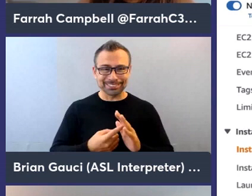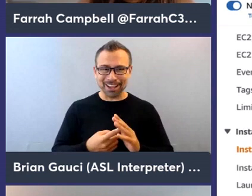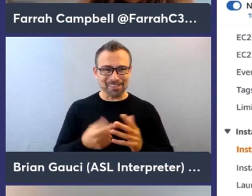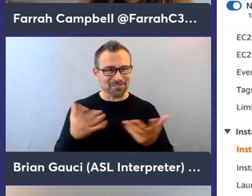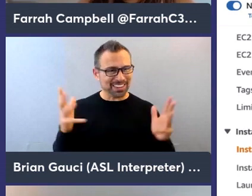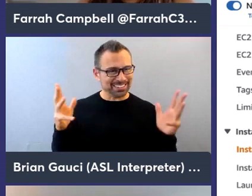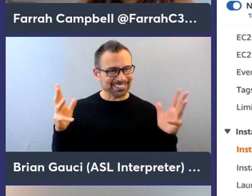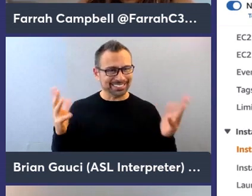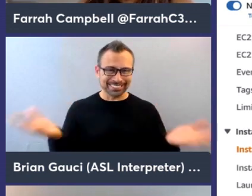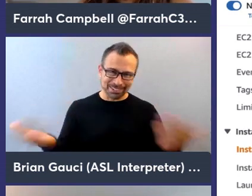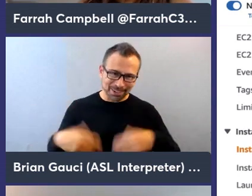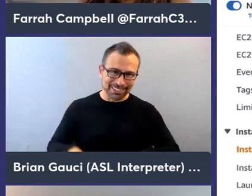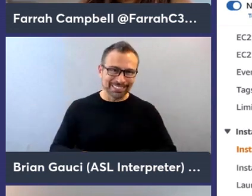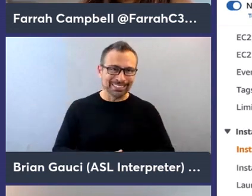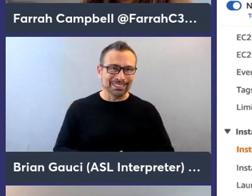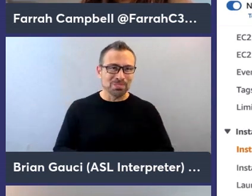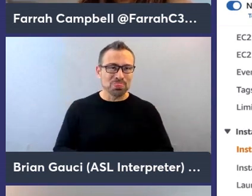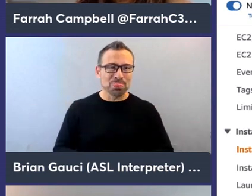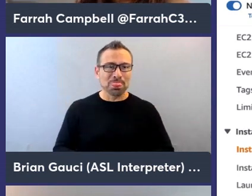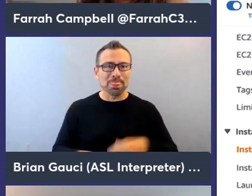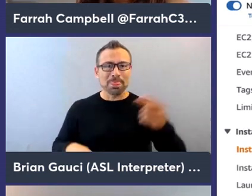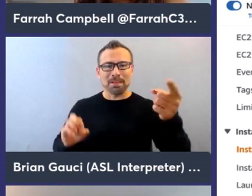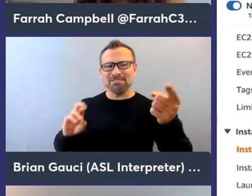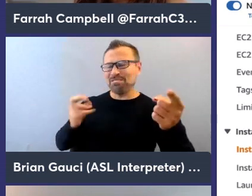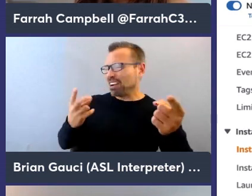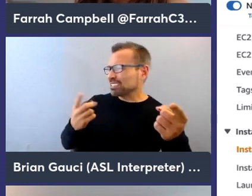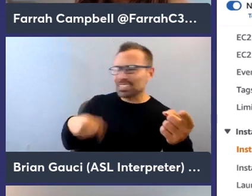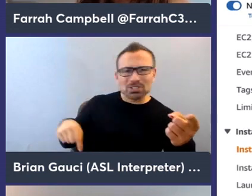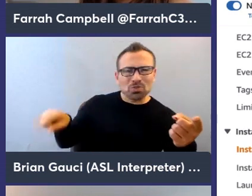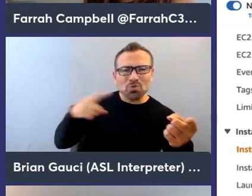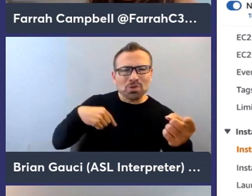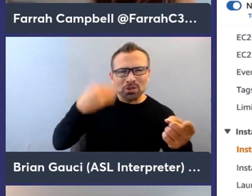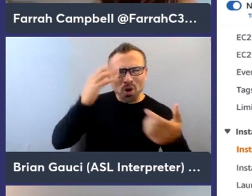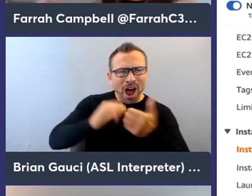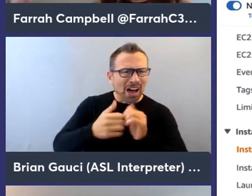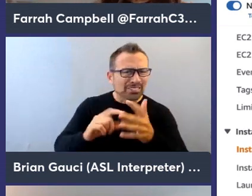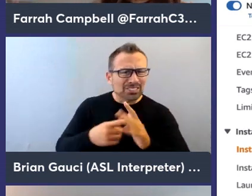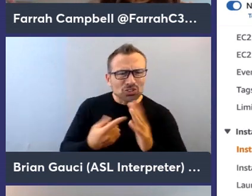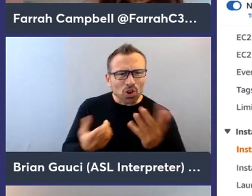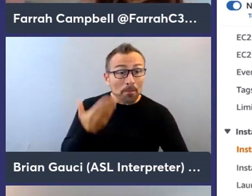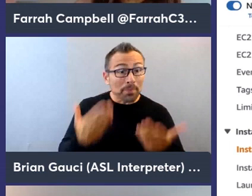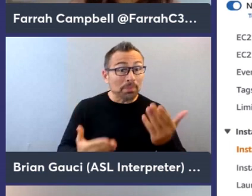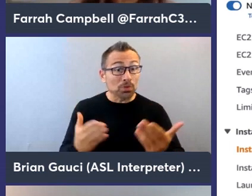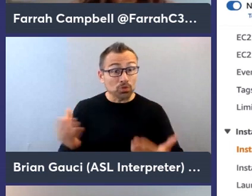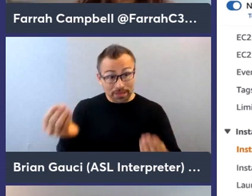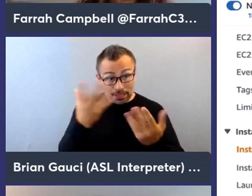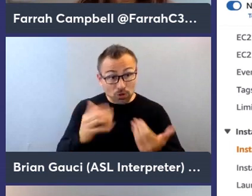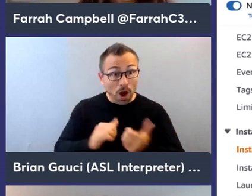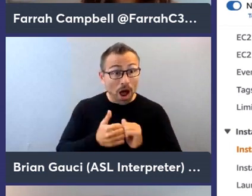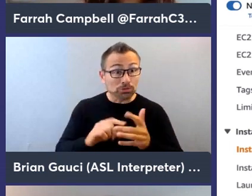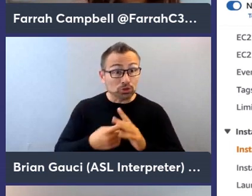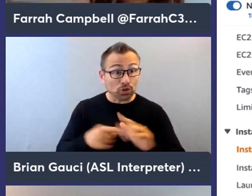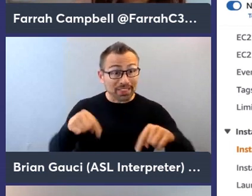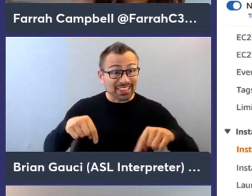right. We haven't told anybody where they go to get started. So maybe where do people go to get started? Perfect.